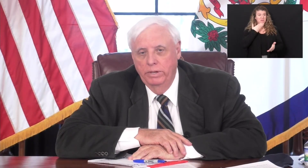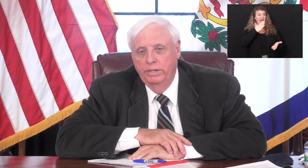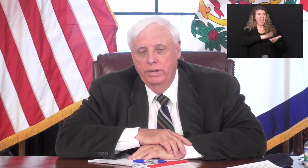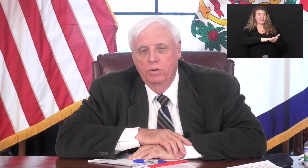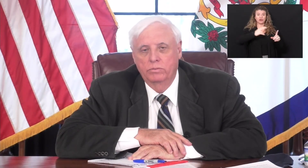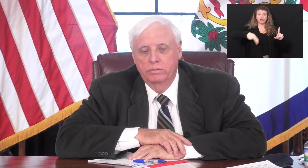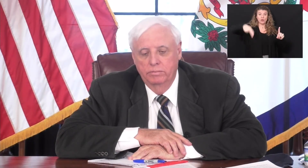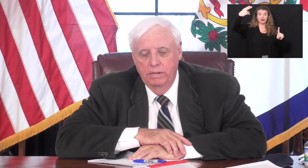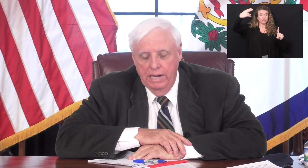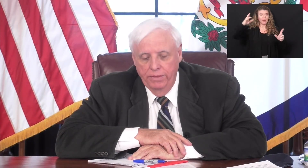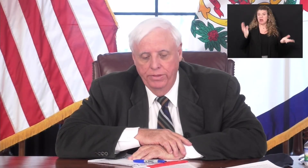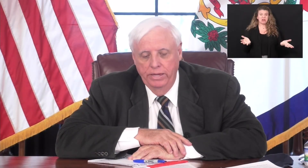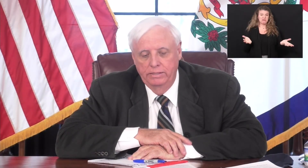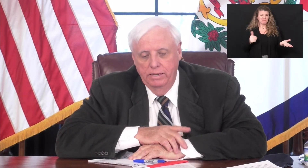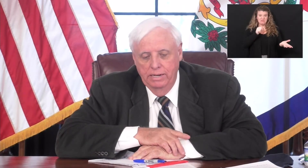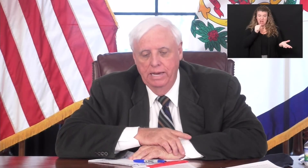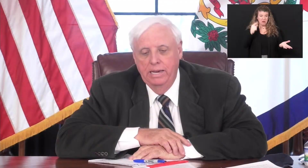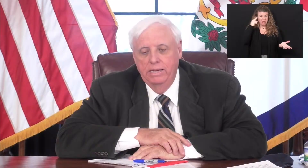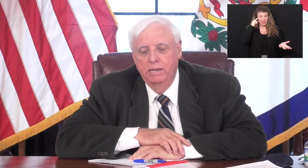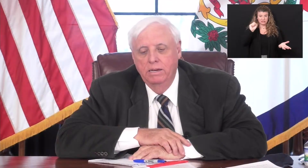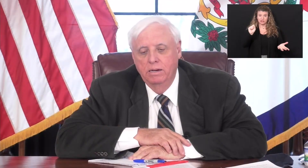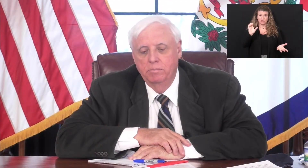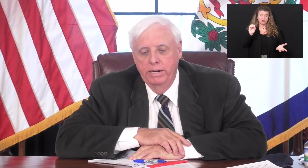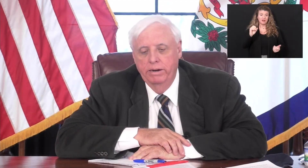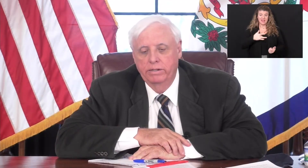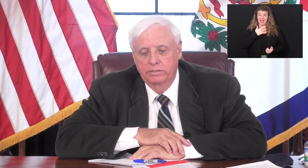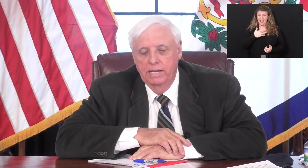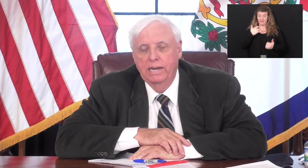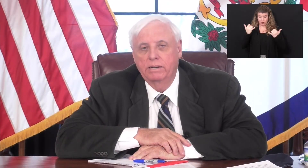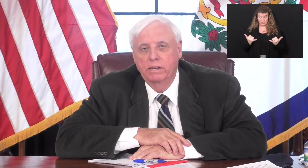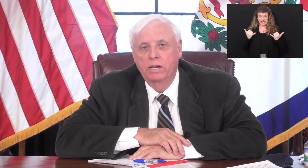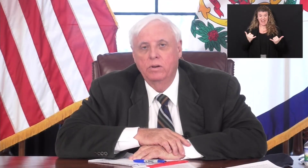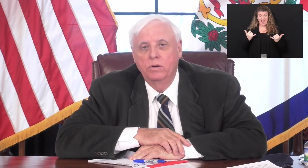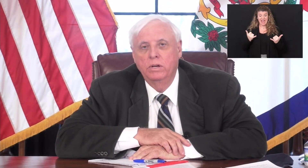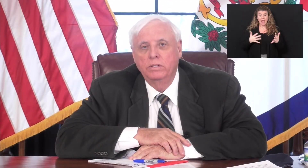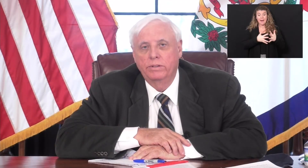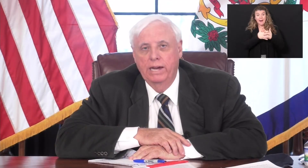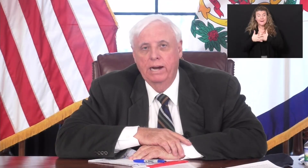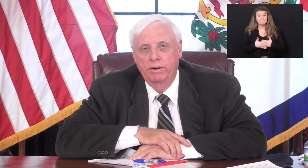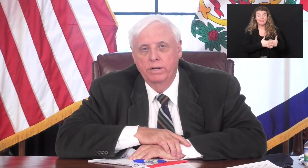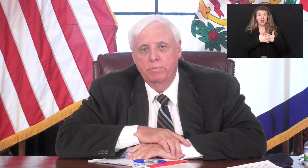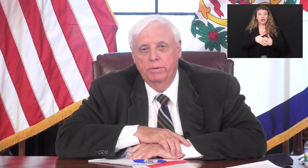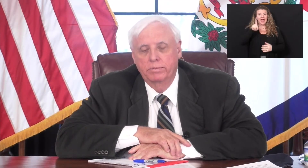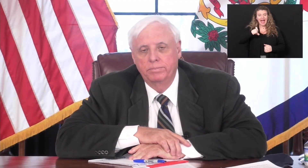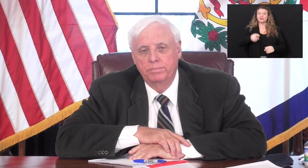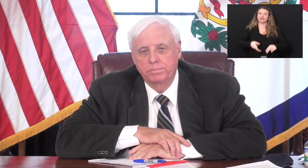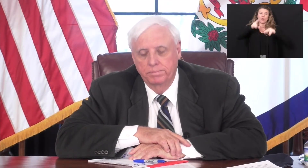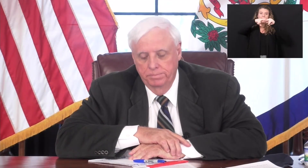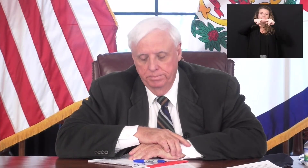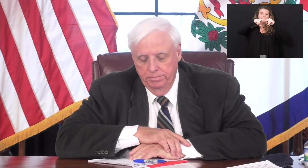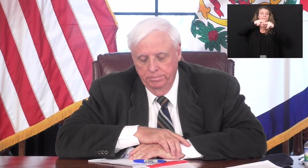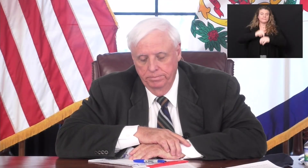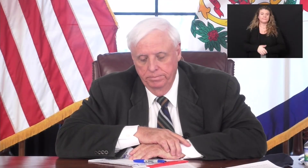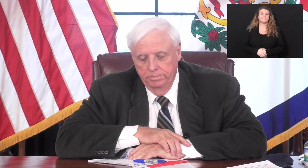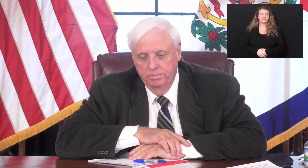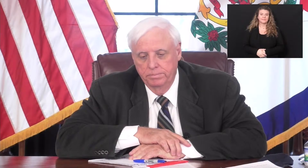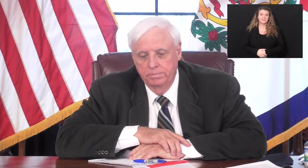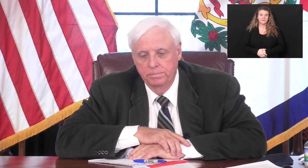I really don't. I think today America's got to go to the higher number.